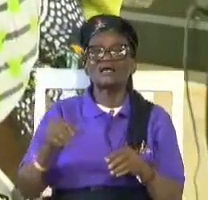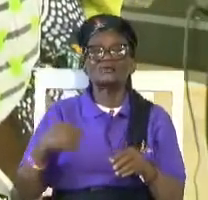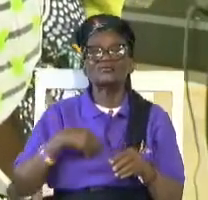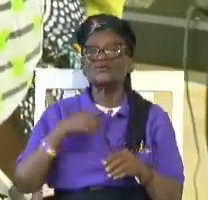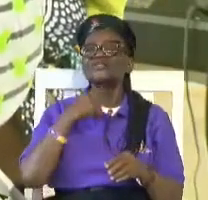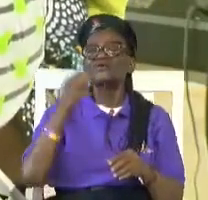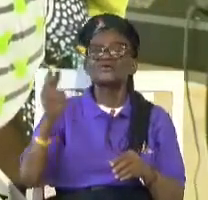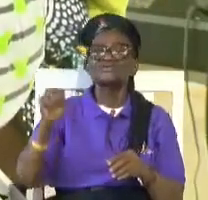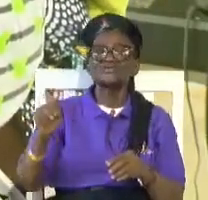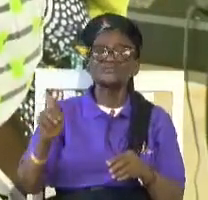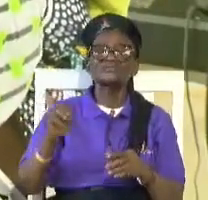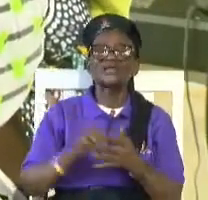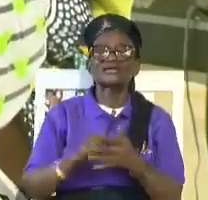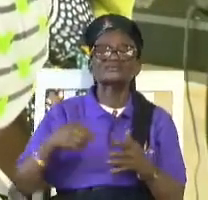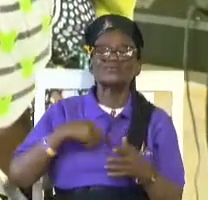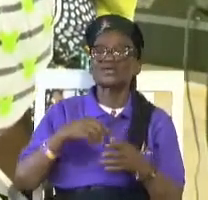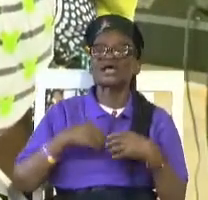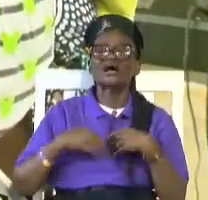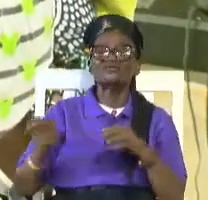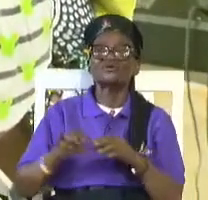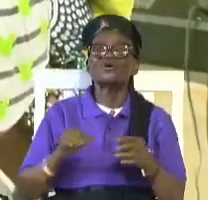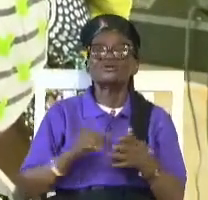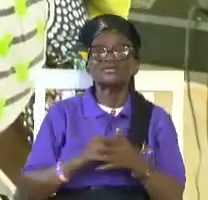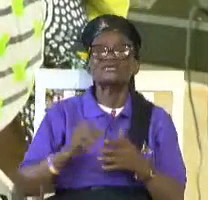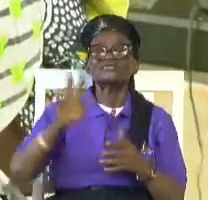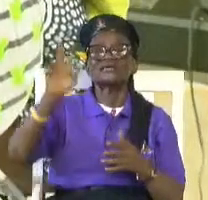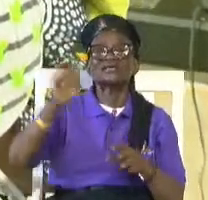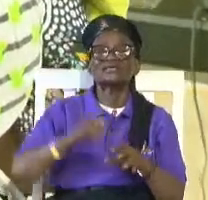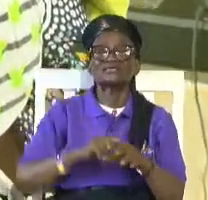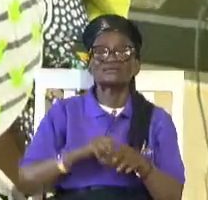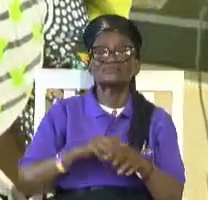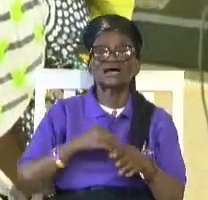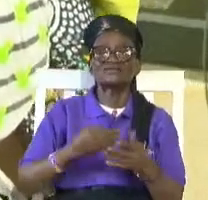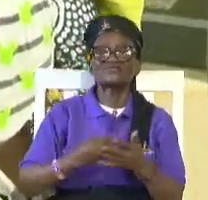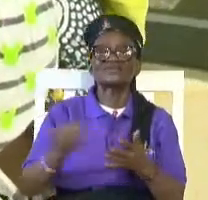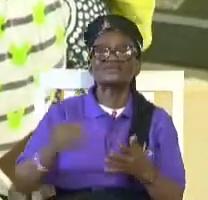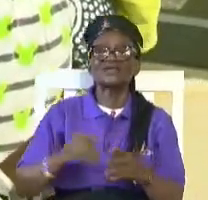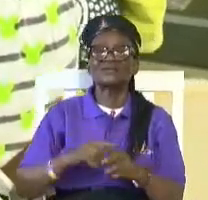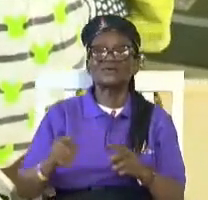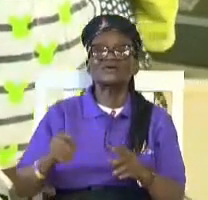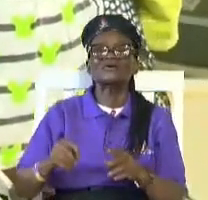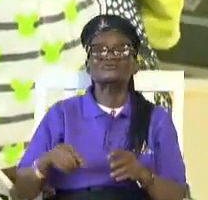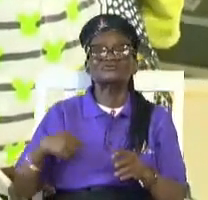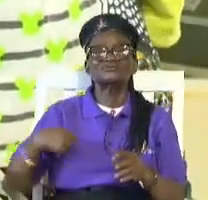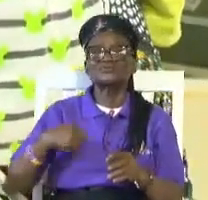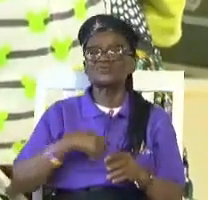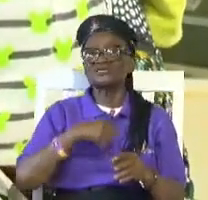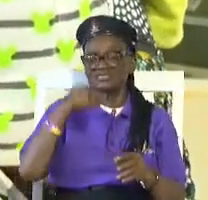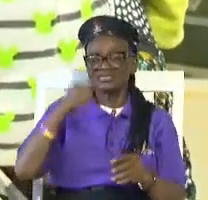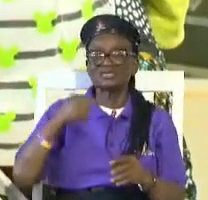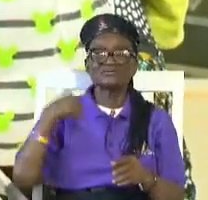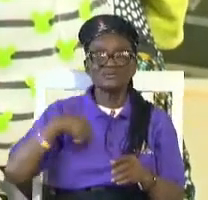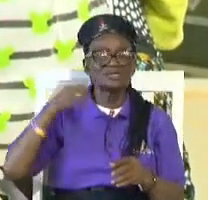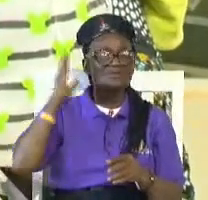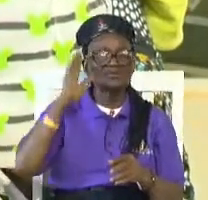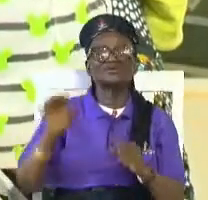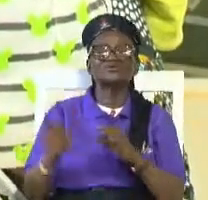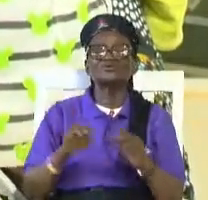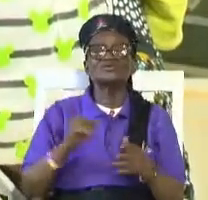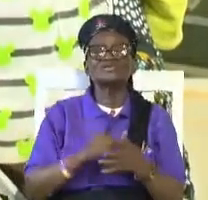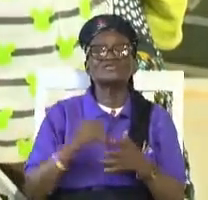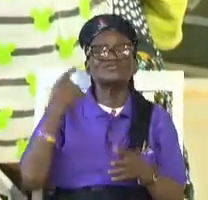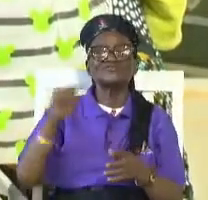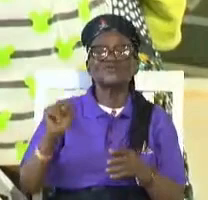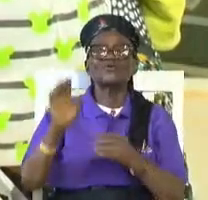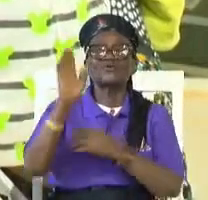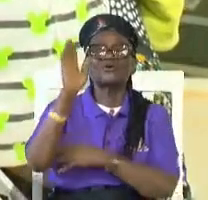3 times, but failed. She said, but this time around, let's do it for God. We said, okay. And we